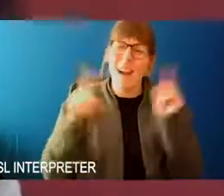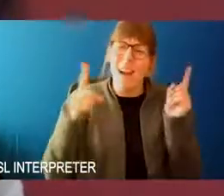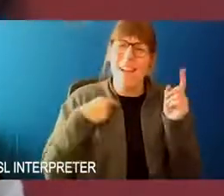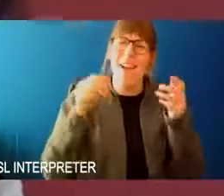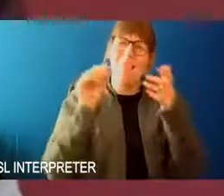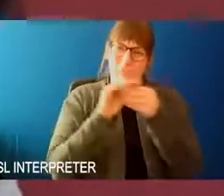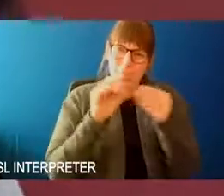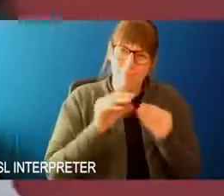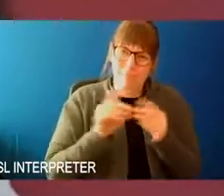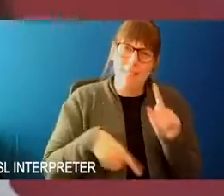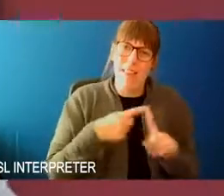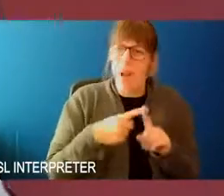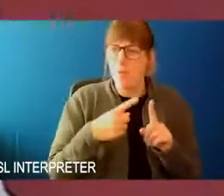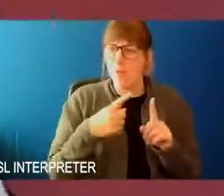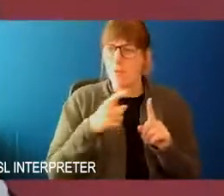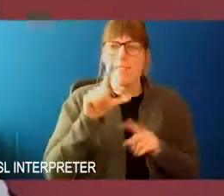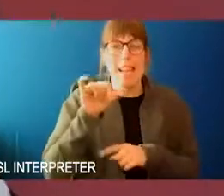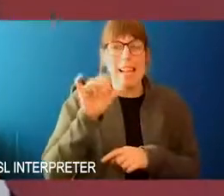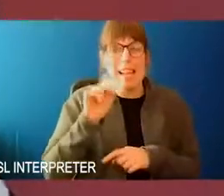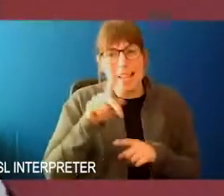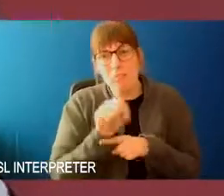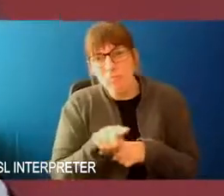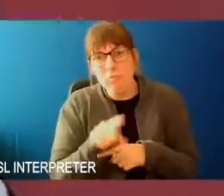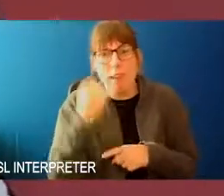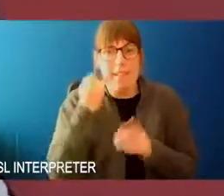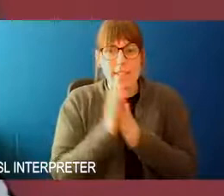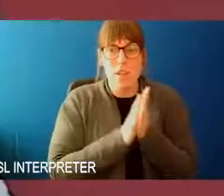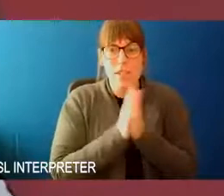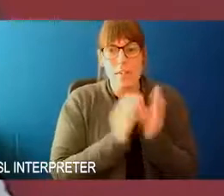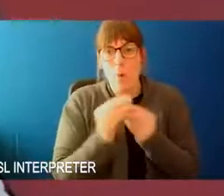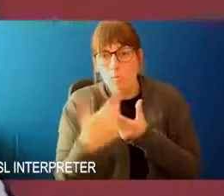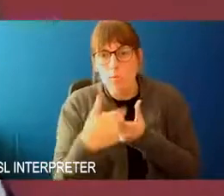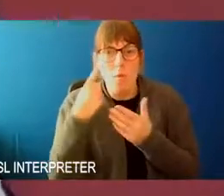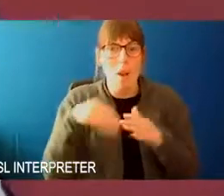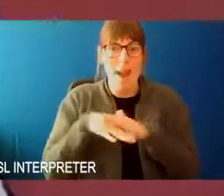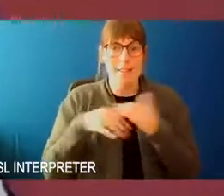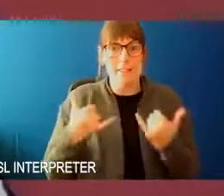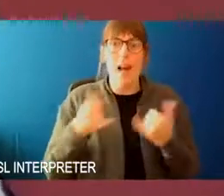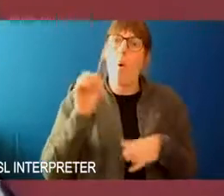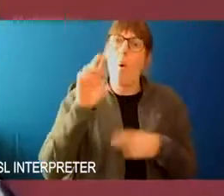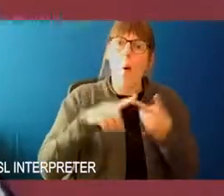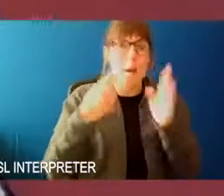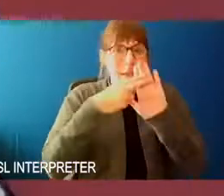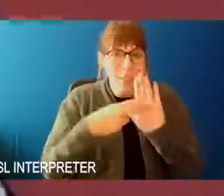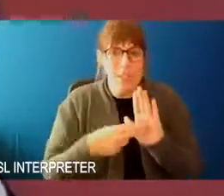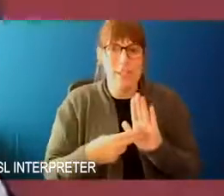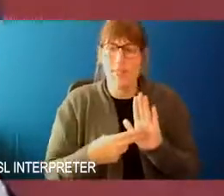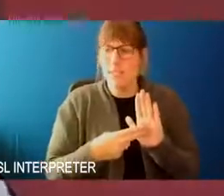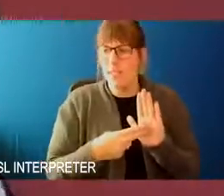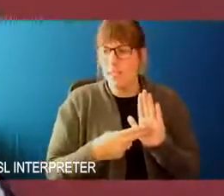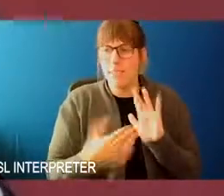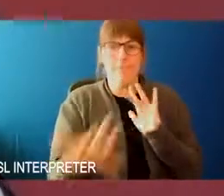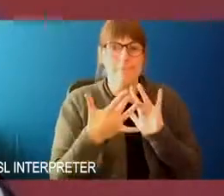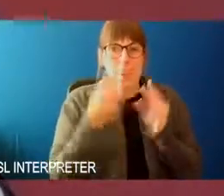time. I'm really sorry. But I shared a little bit in terms of links. And if you're interested in getting involved more in Access